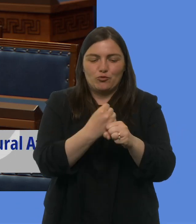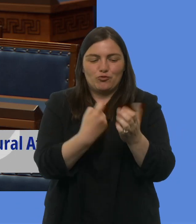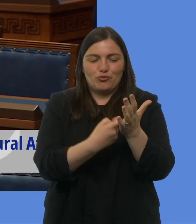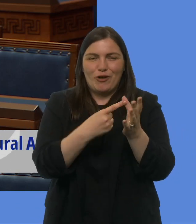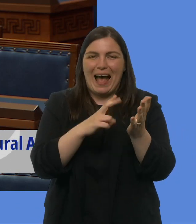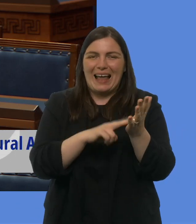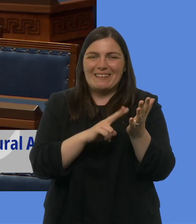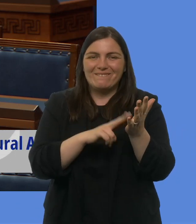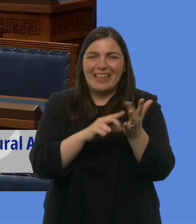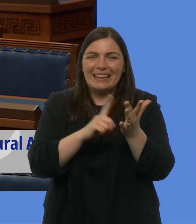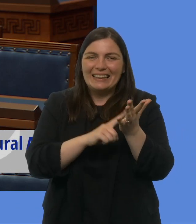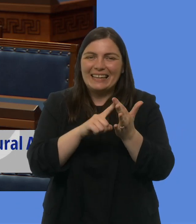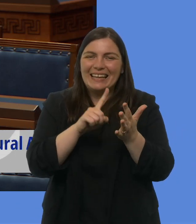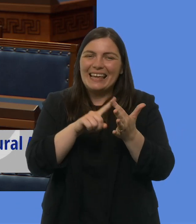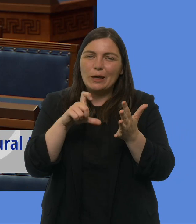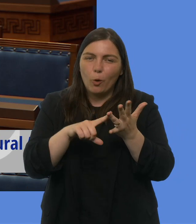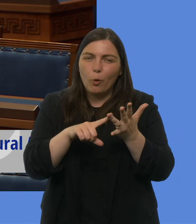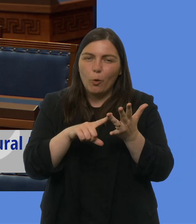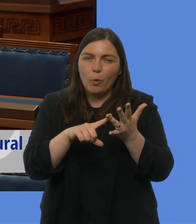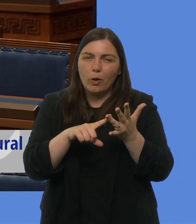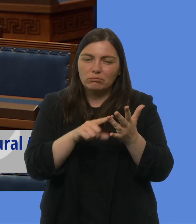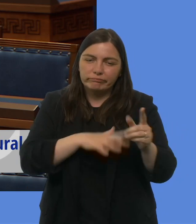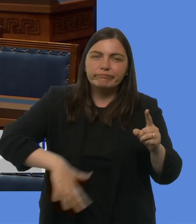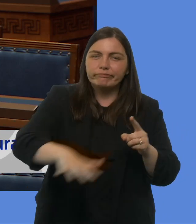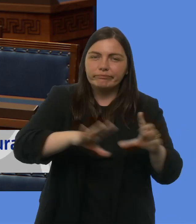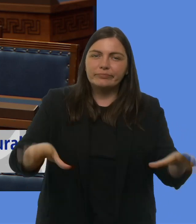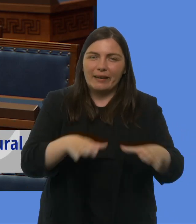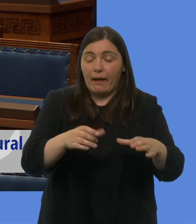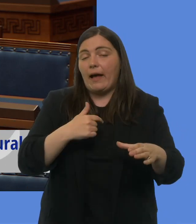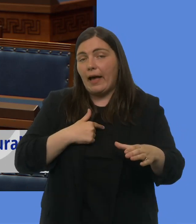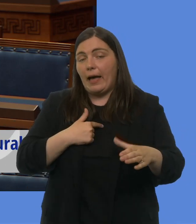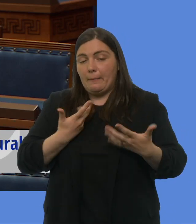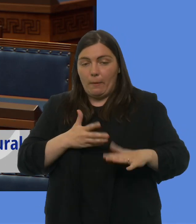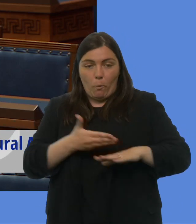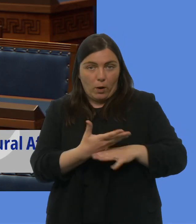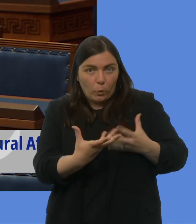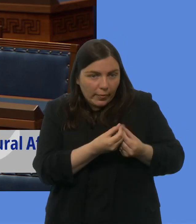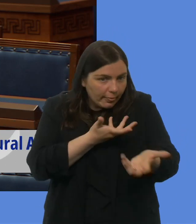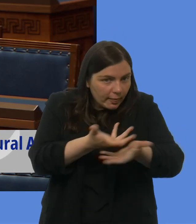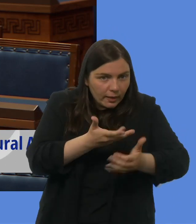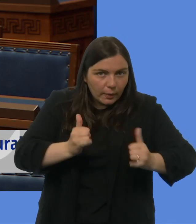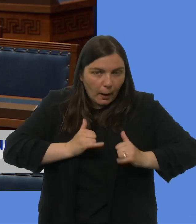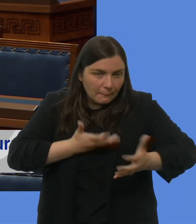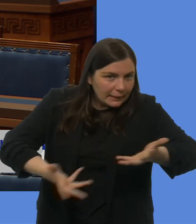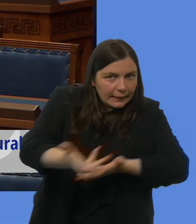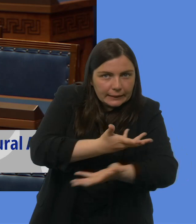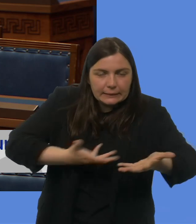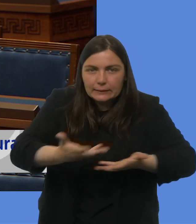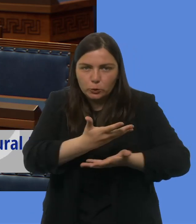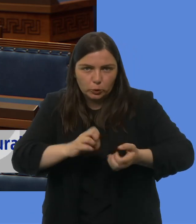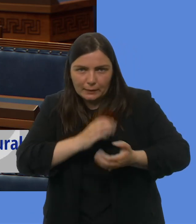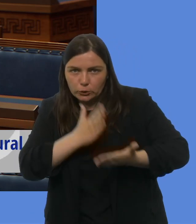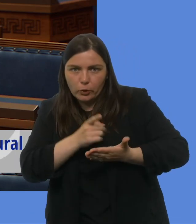inspectors within the Northern Ireland Environment Agency continue to work with the company and other permitted sites in the estate to see improvements in the control